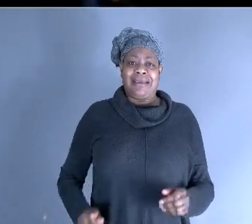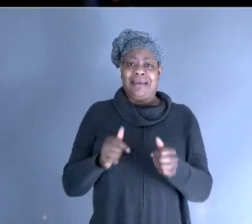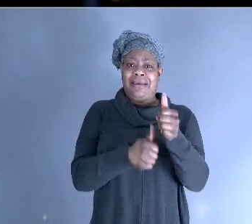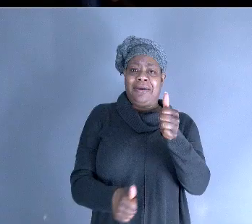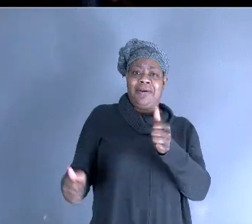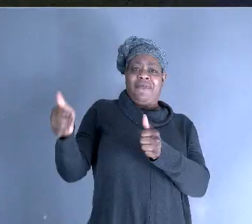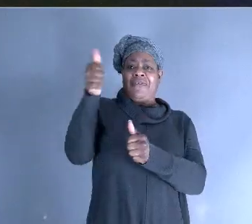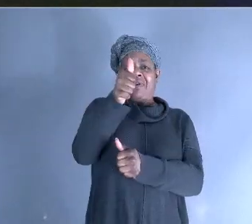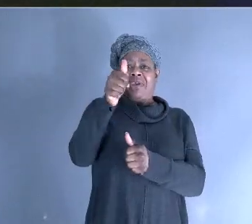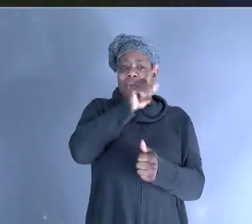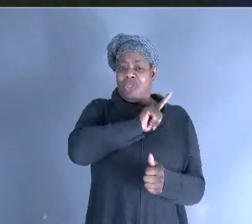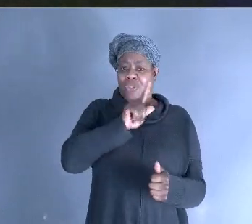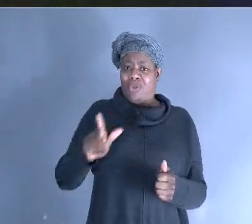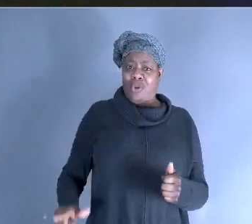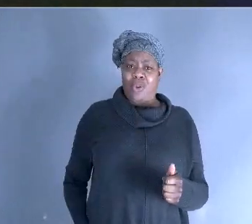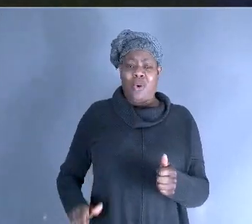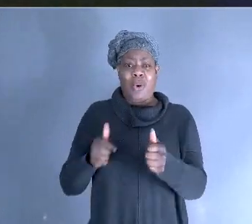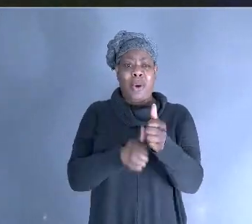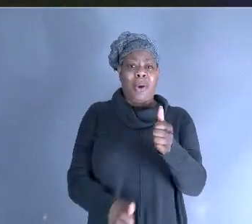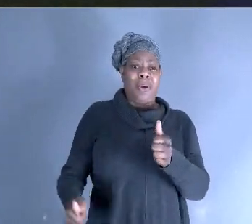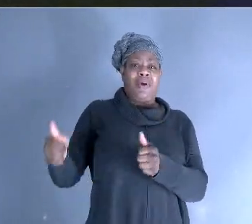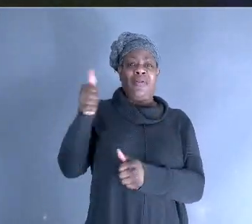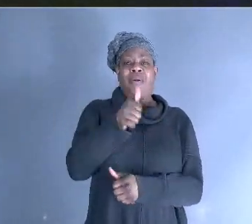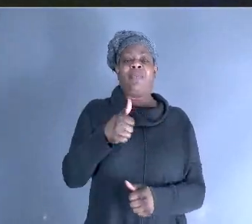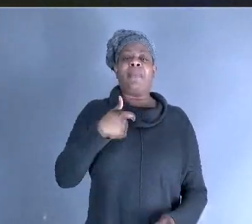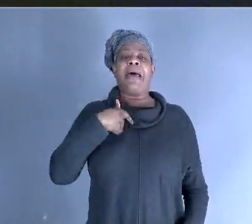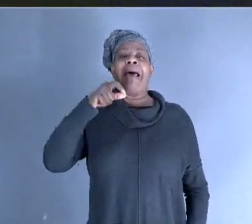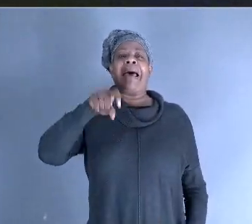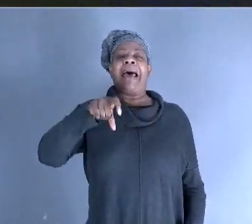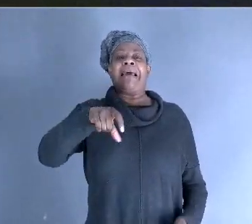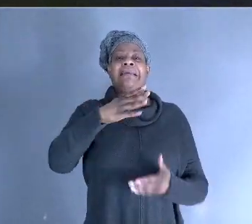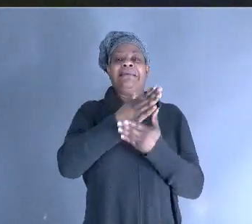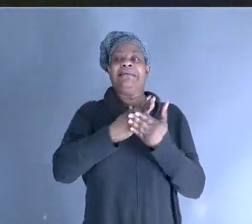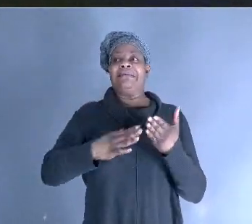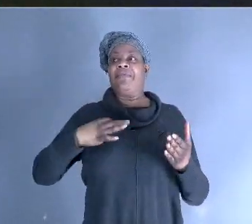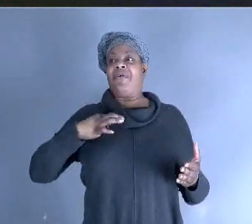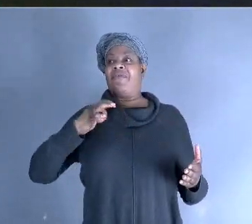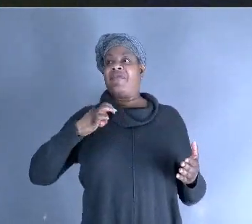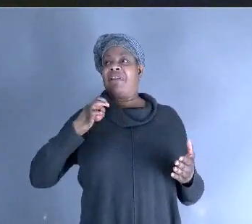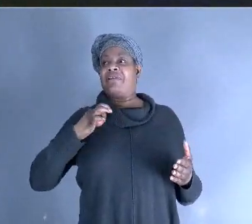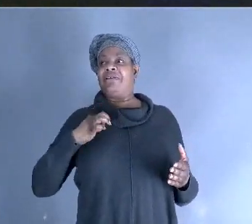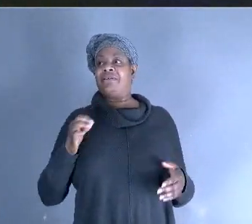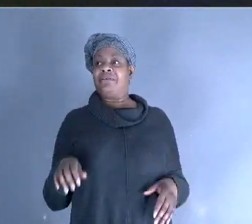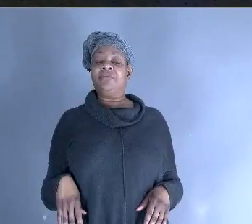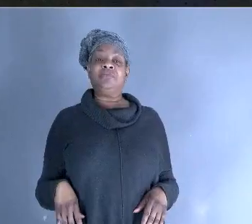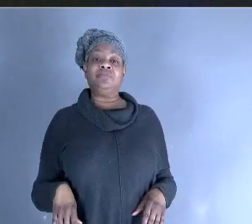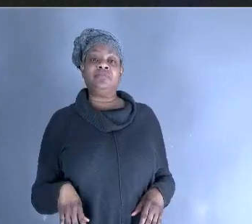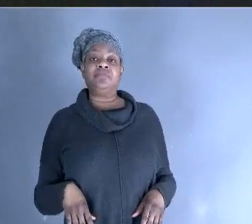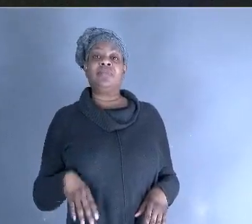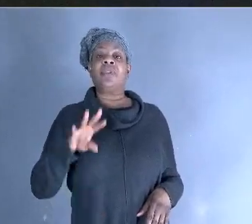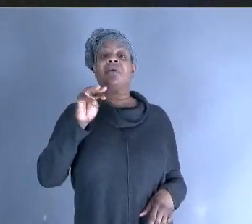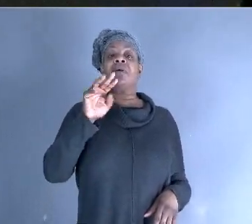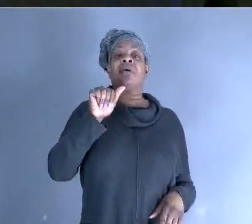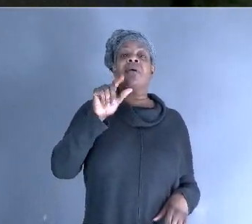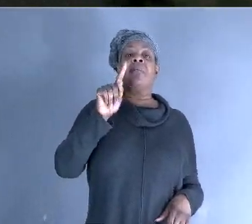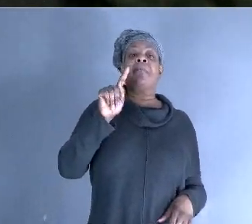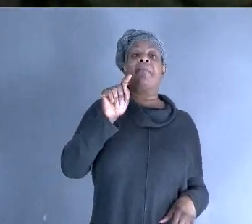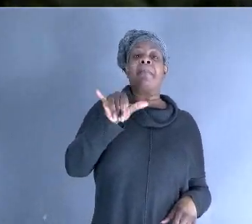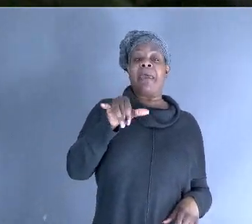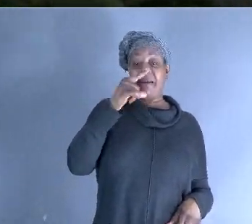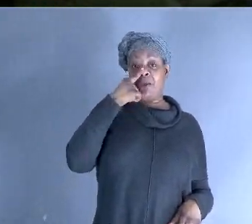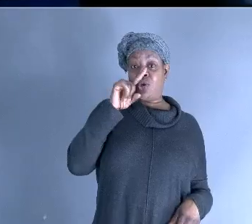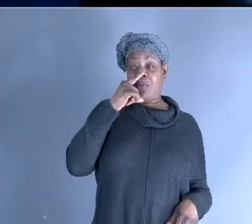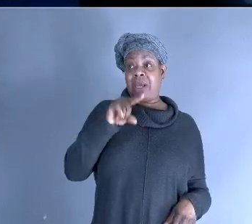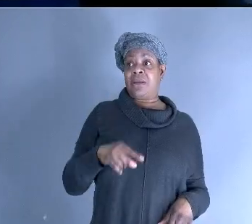The Great I Am. I need some volunteers. Actually, I'm just going to recruit some people. Maddie, can you come up to the stage?